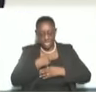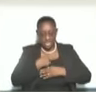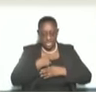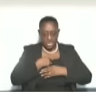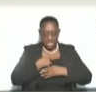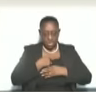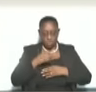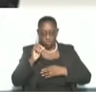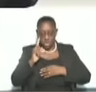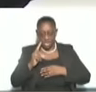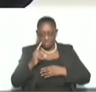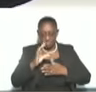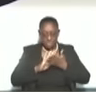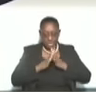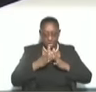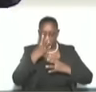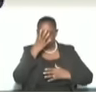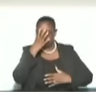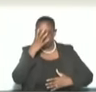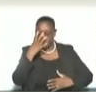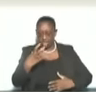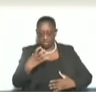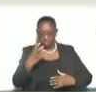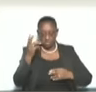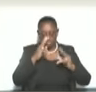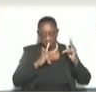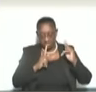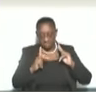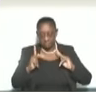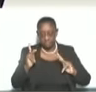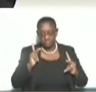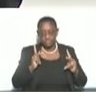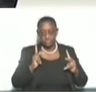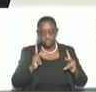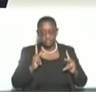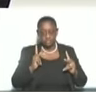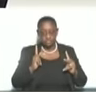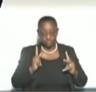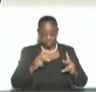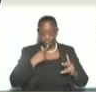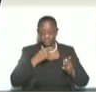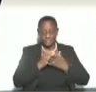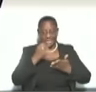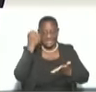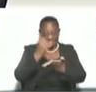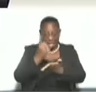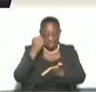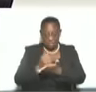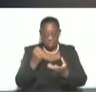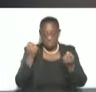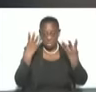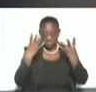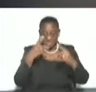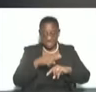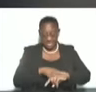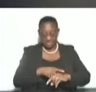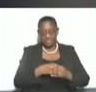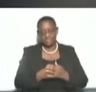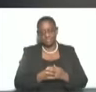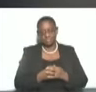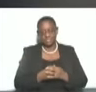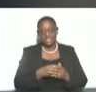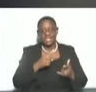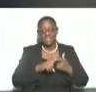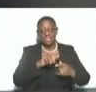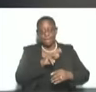a tantrum of violence. I stabbed him multiple times. The Nassau